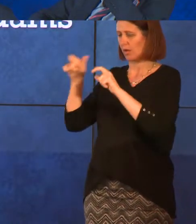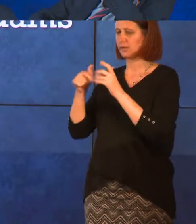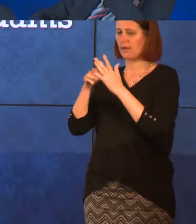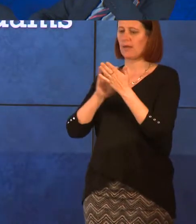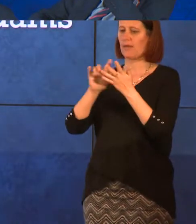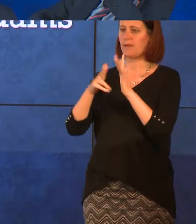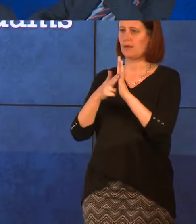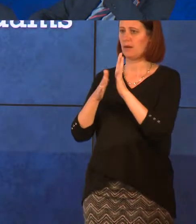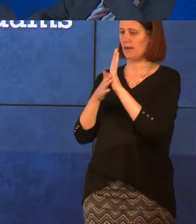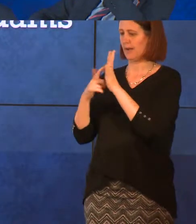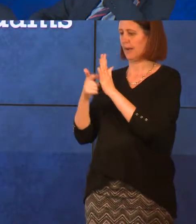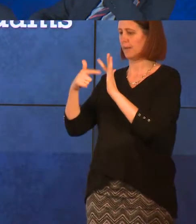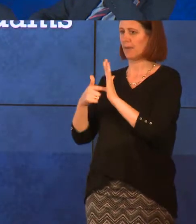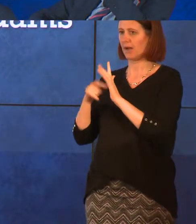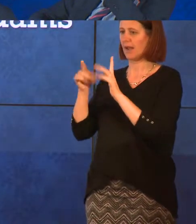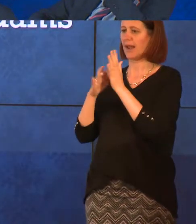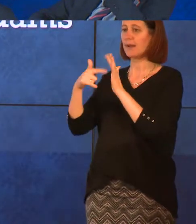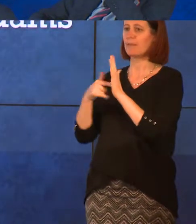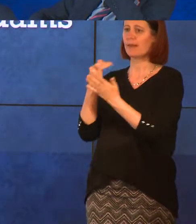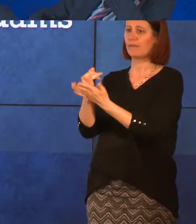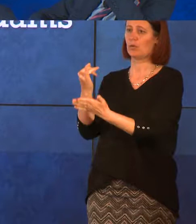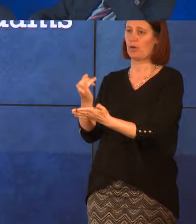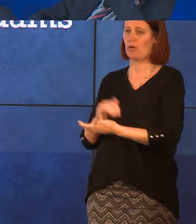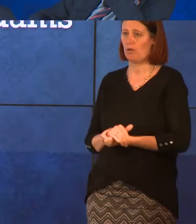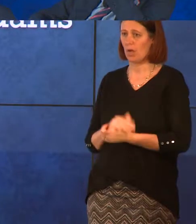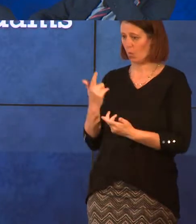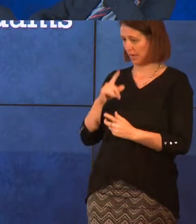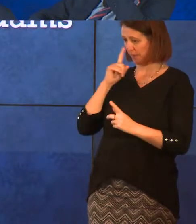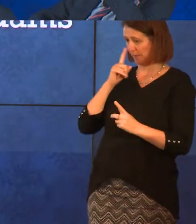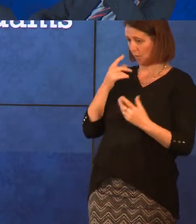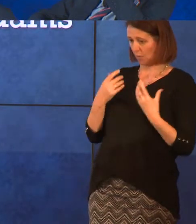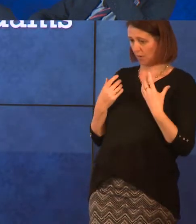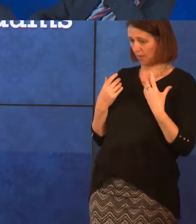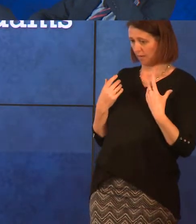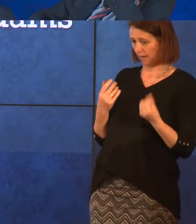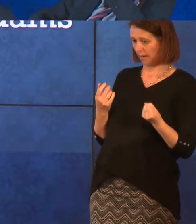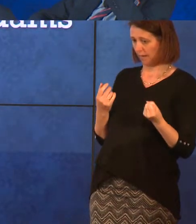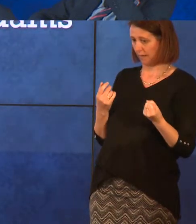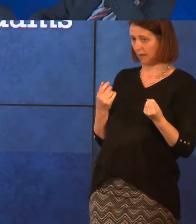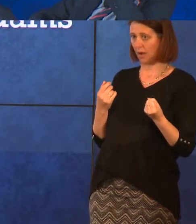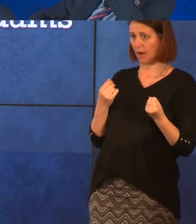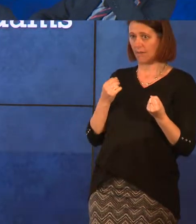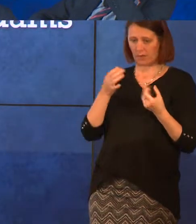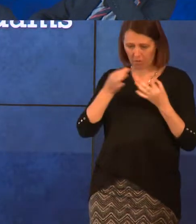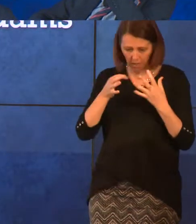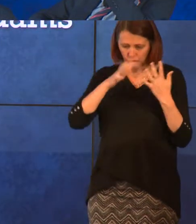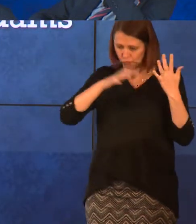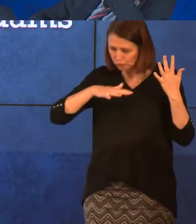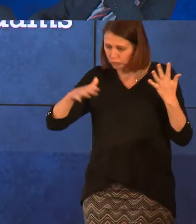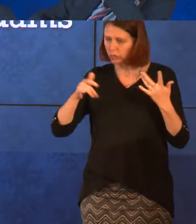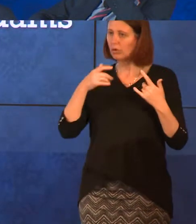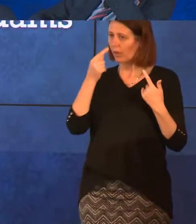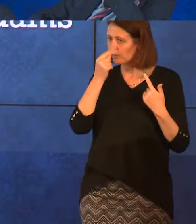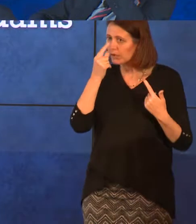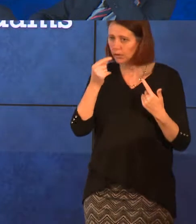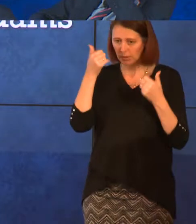markets and market failure. So where people have kind of well-informed plans that do have the potential